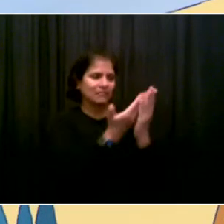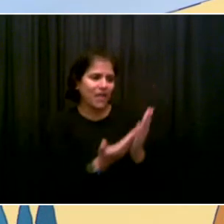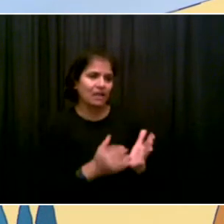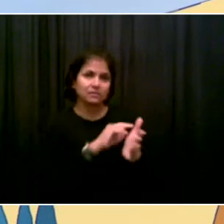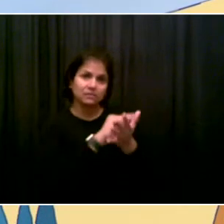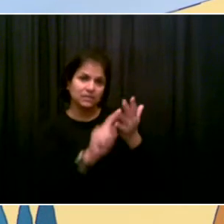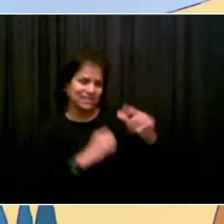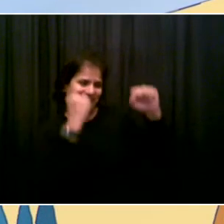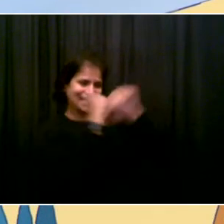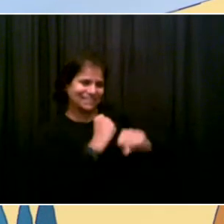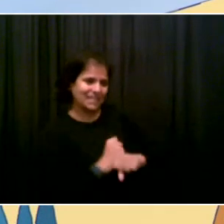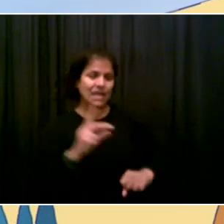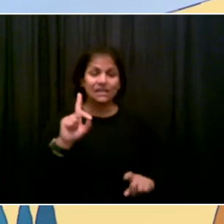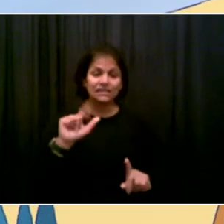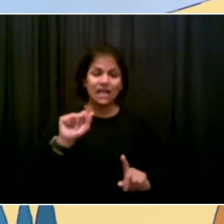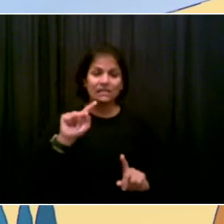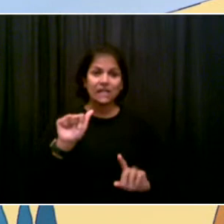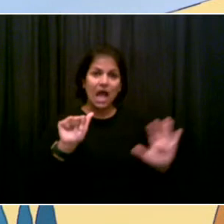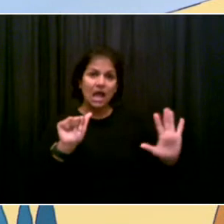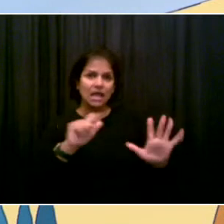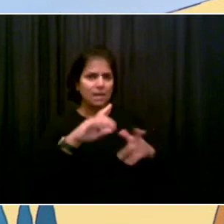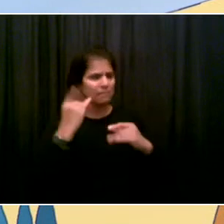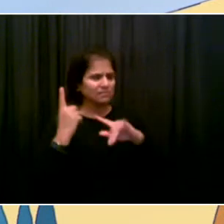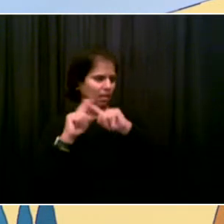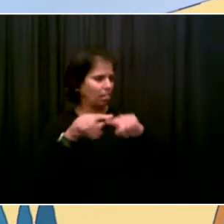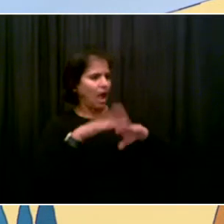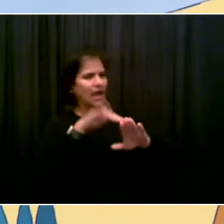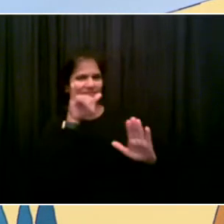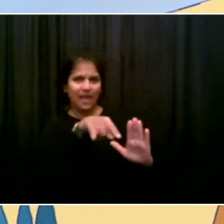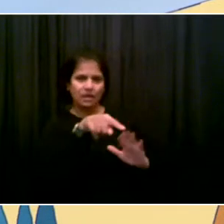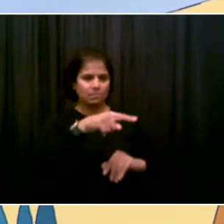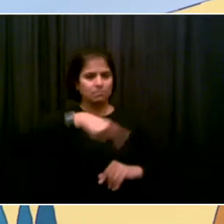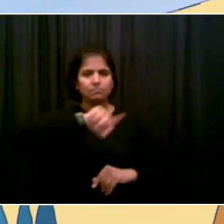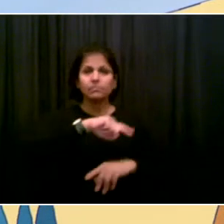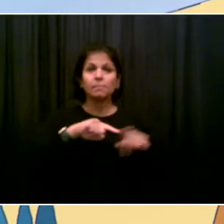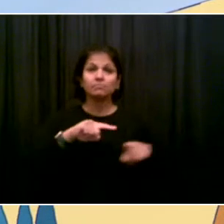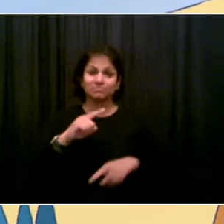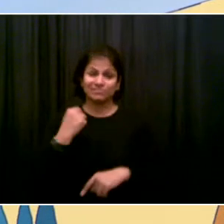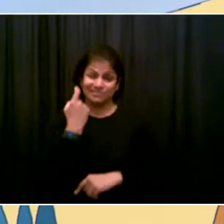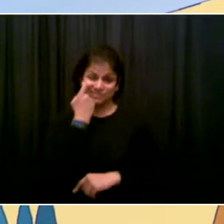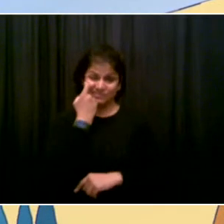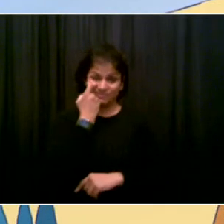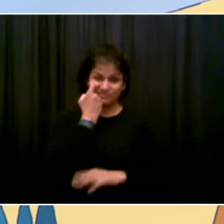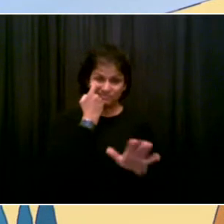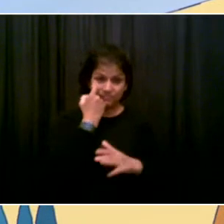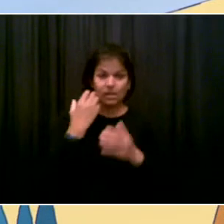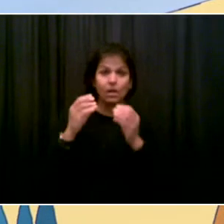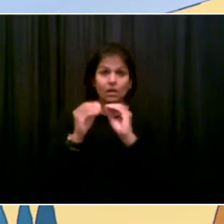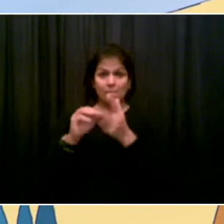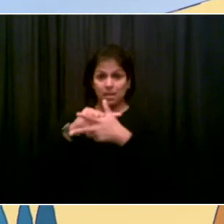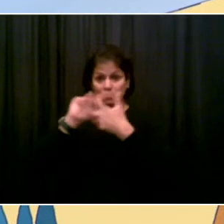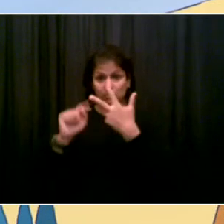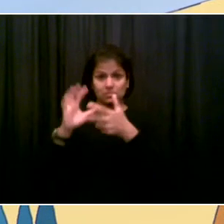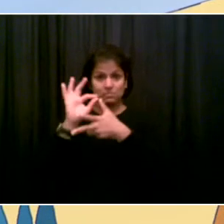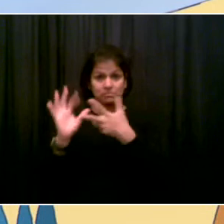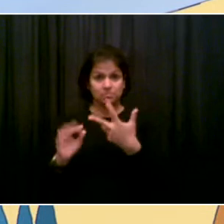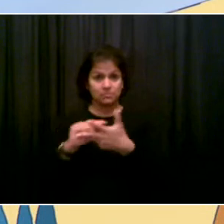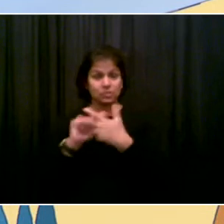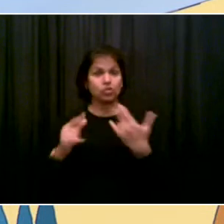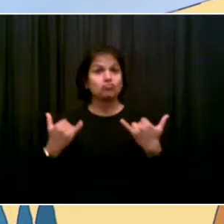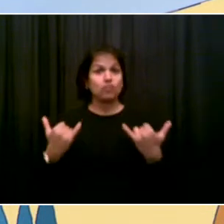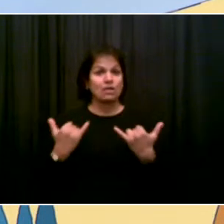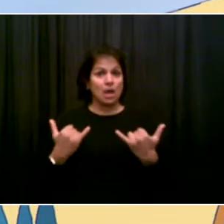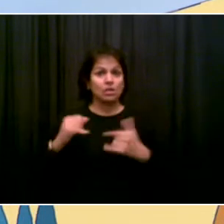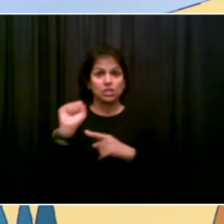be focused on the data and the science, but we just went over the data with you, and thank God the situation is still very good here in New York City. I know there are some